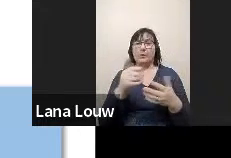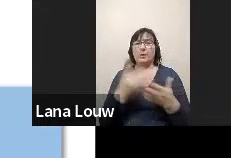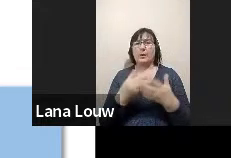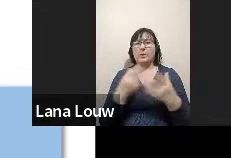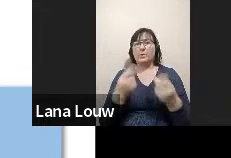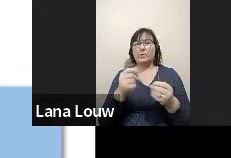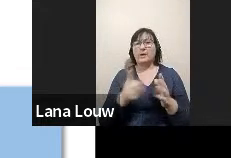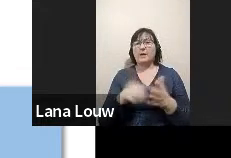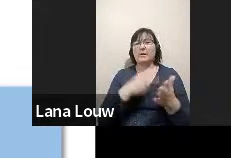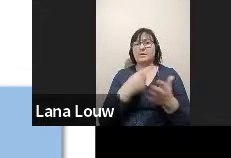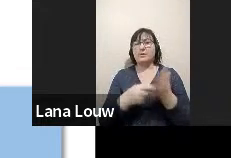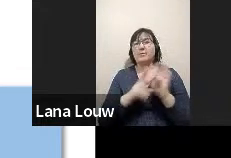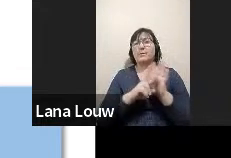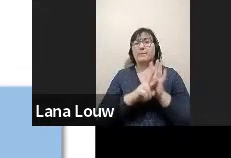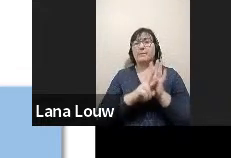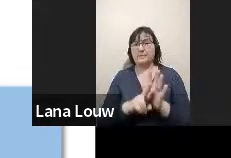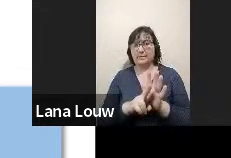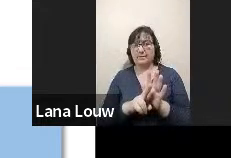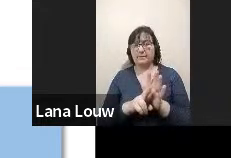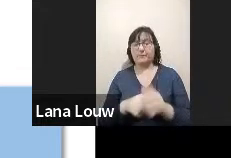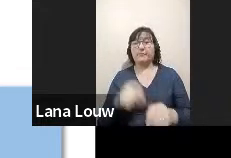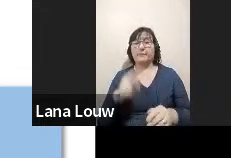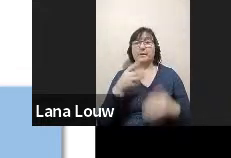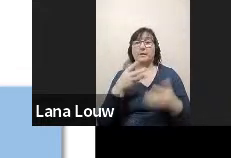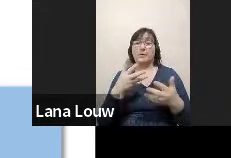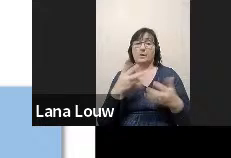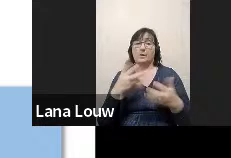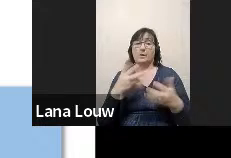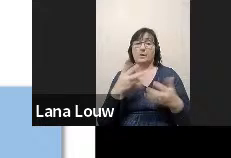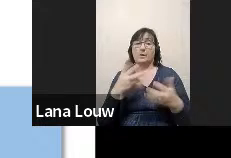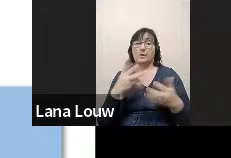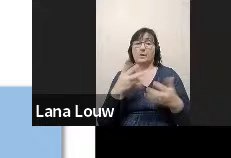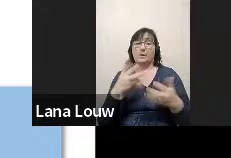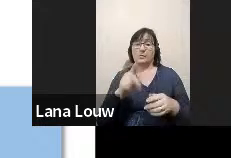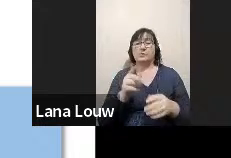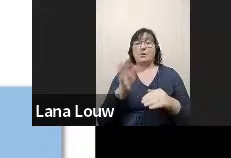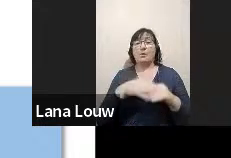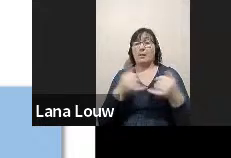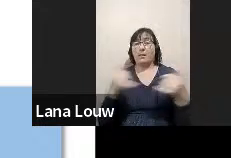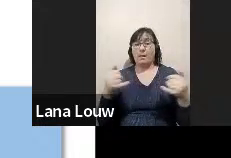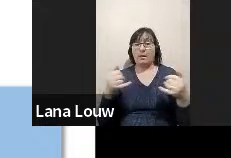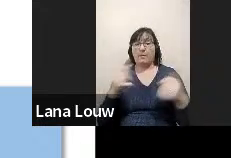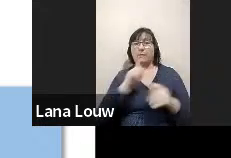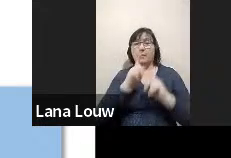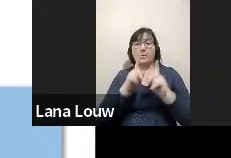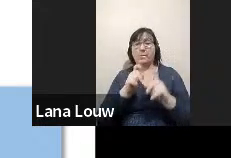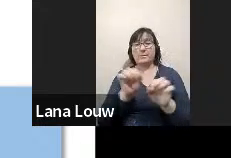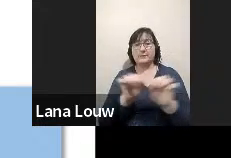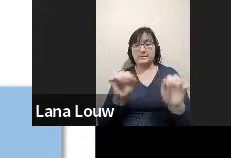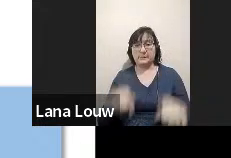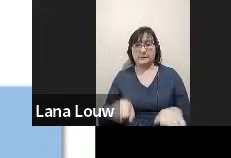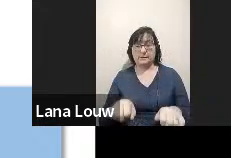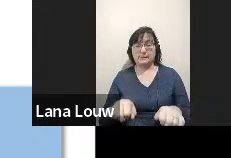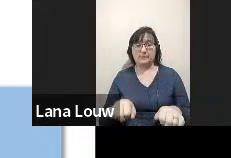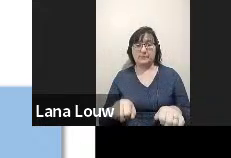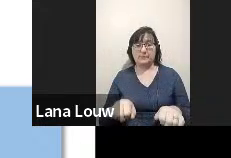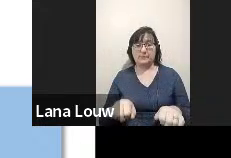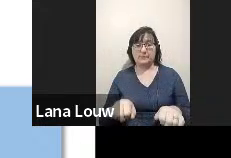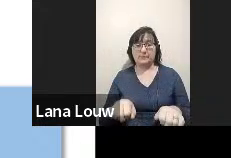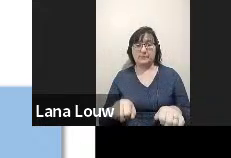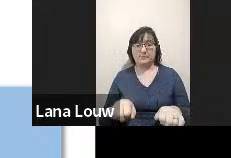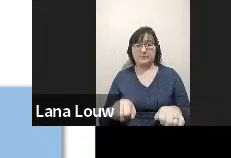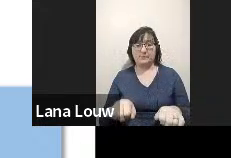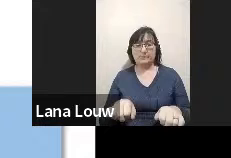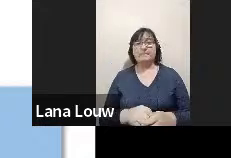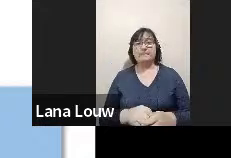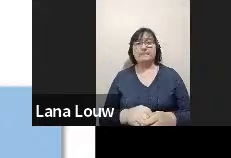SARS online query system, which is our preferred means of method. Okay, that's what you will find on our SARS website. Or alternatively, you